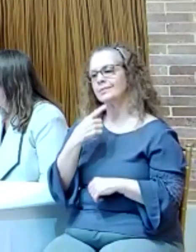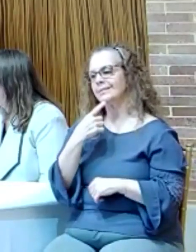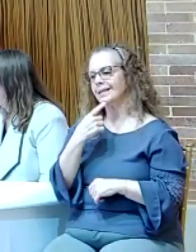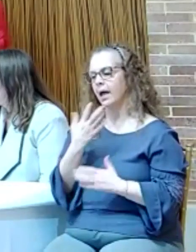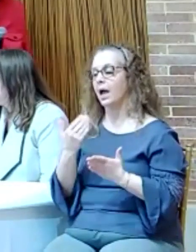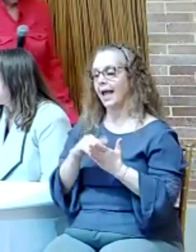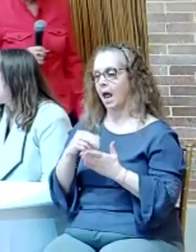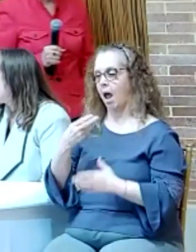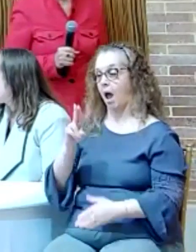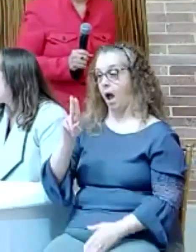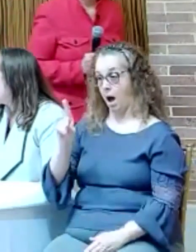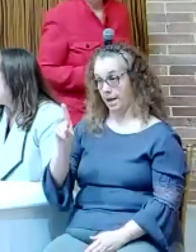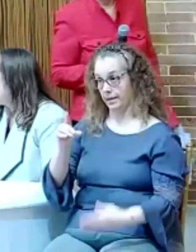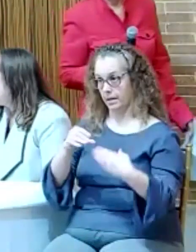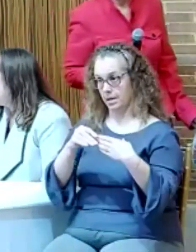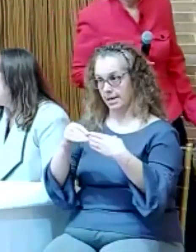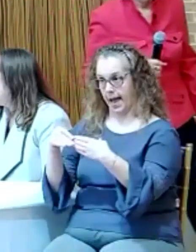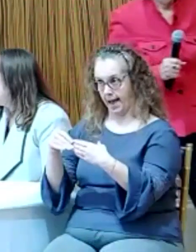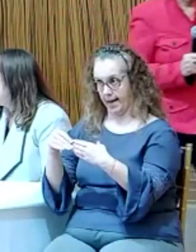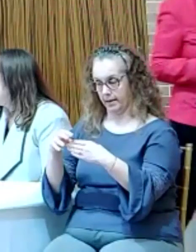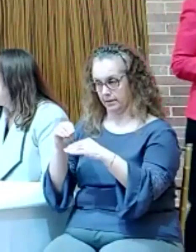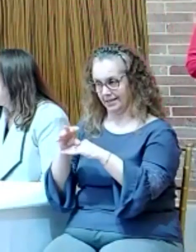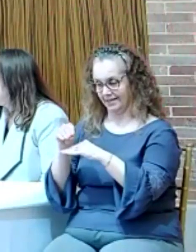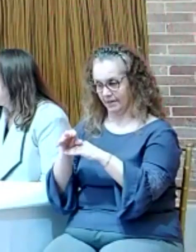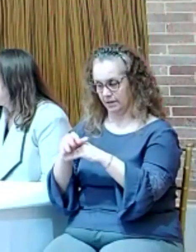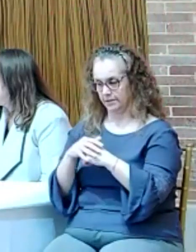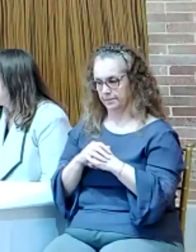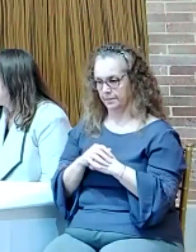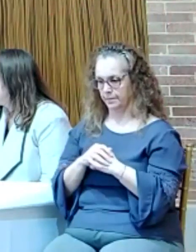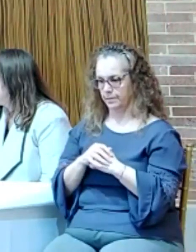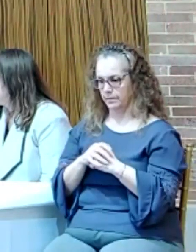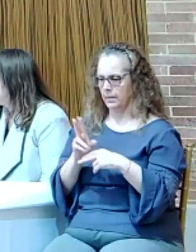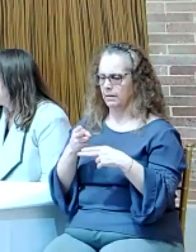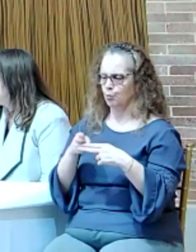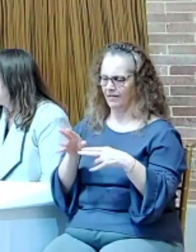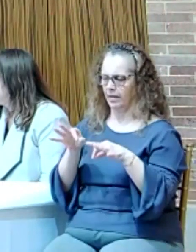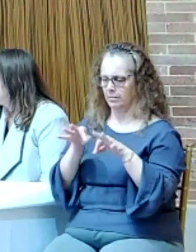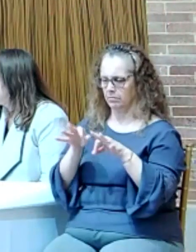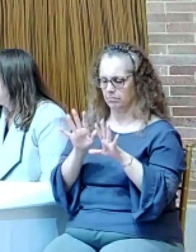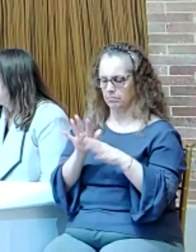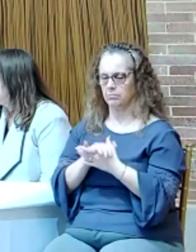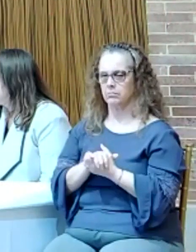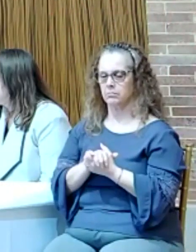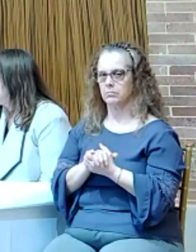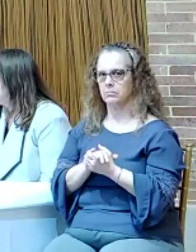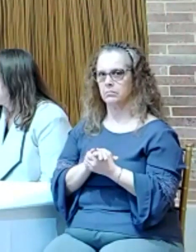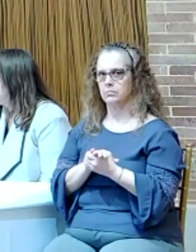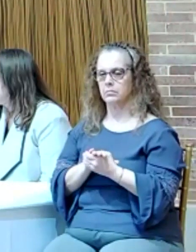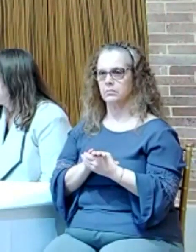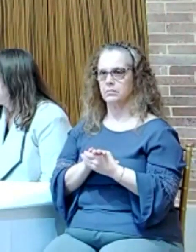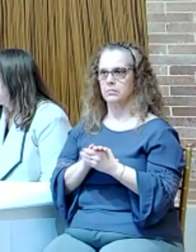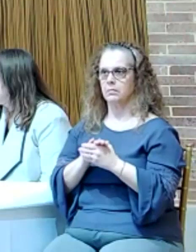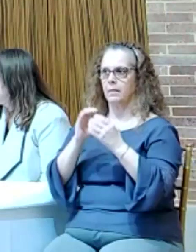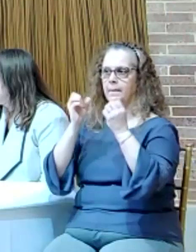the HUD guidance does um delve deeply into the subject but I will briefly say there are